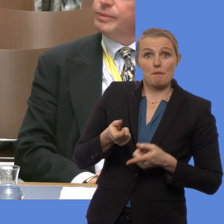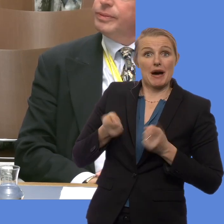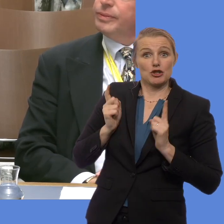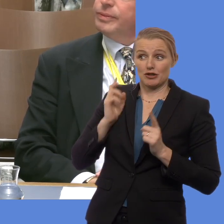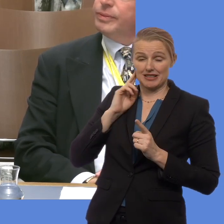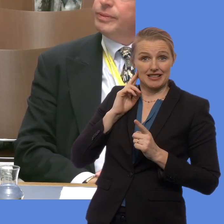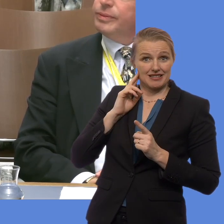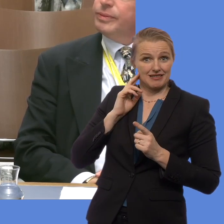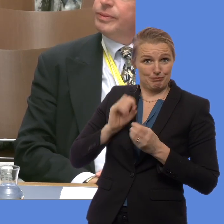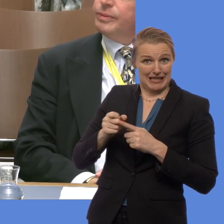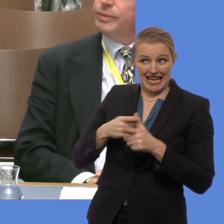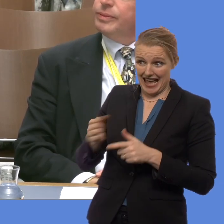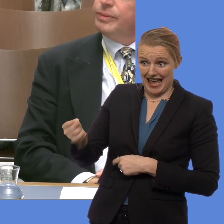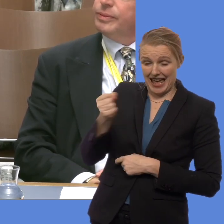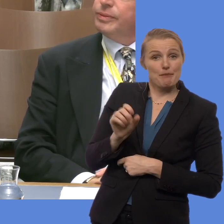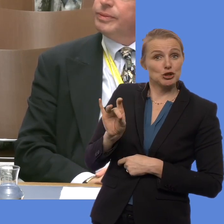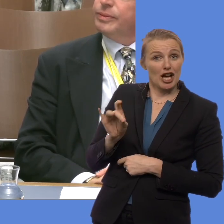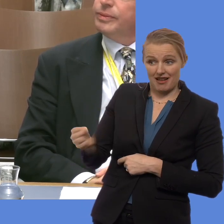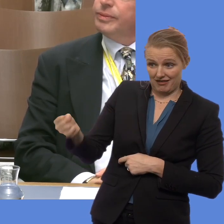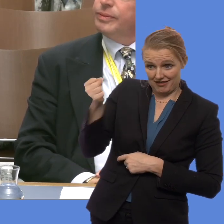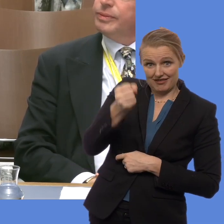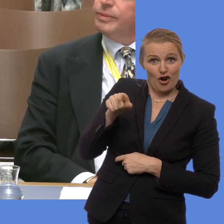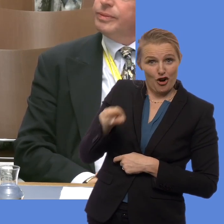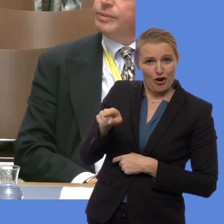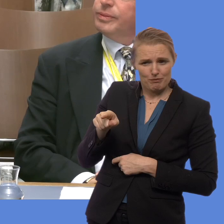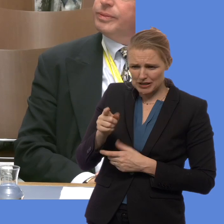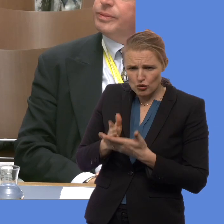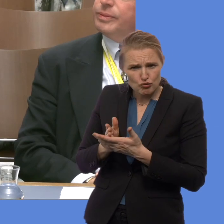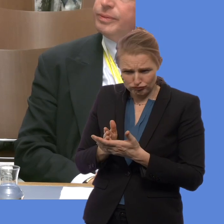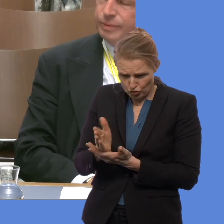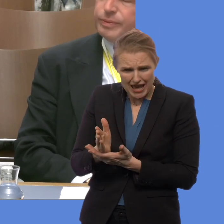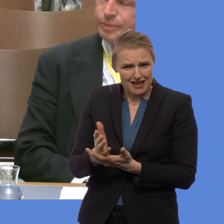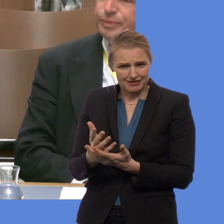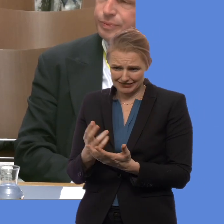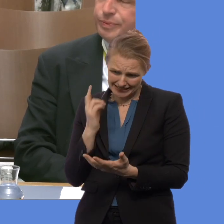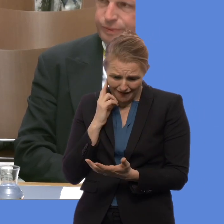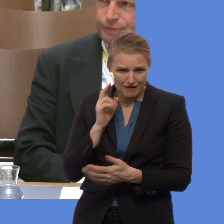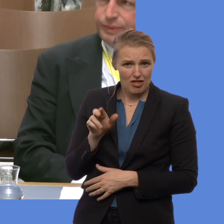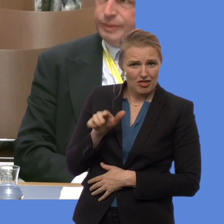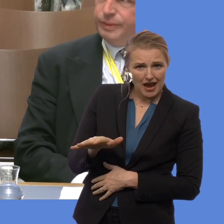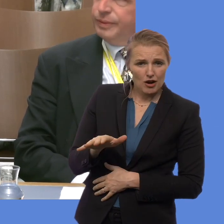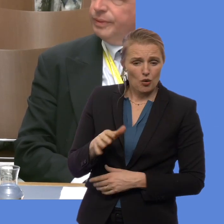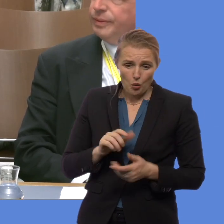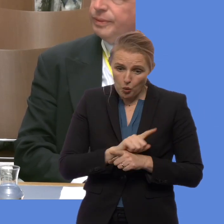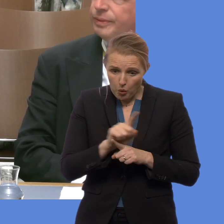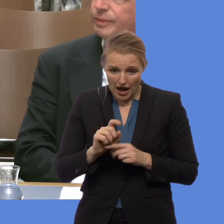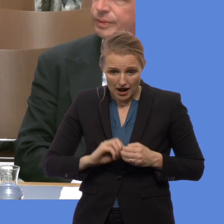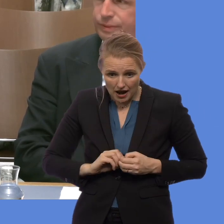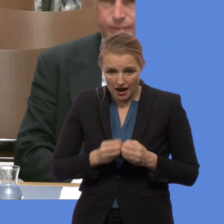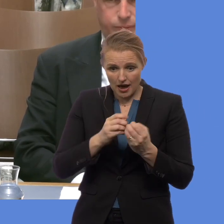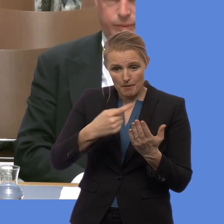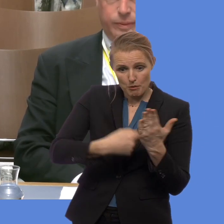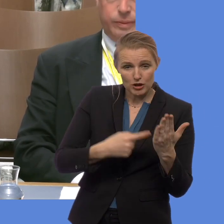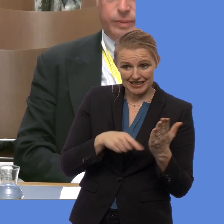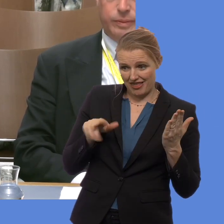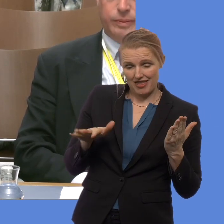Association for Northern Ireland, Magella McAteer, so that we had real-time input on the policy development as we got closer to the